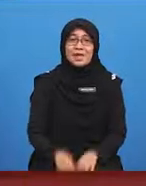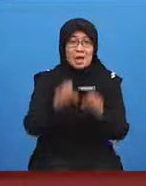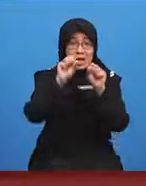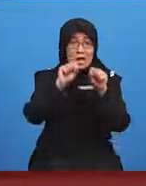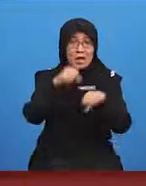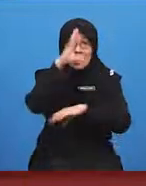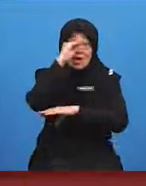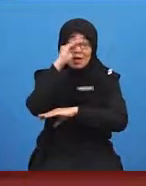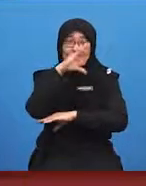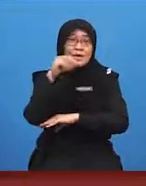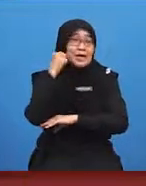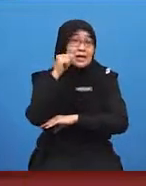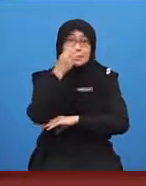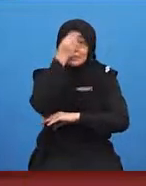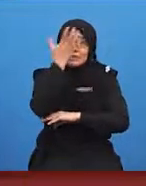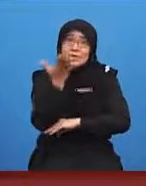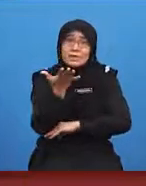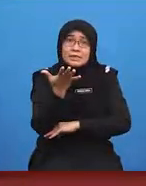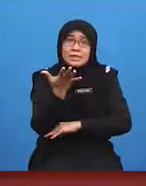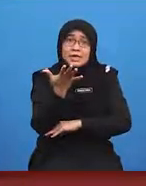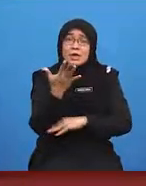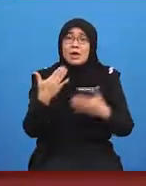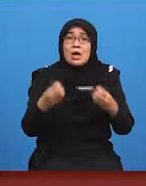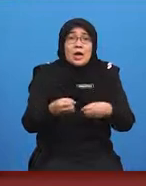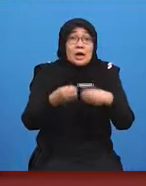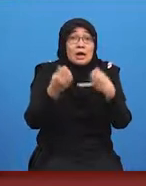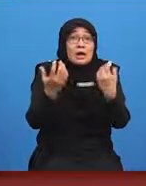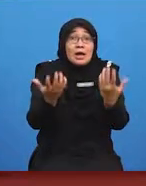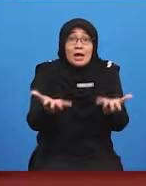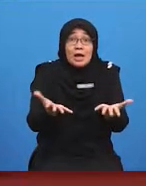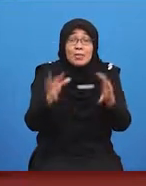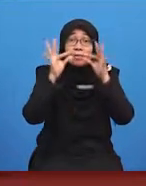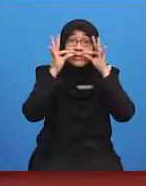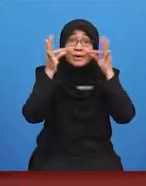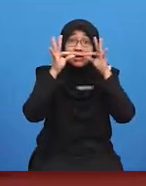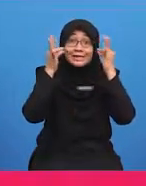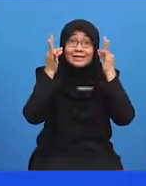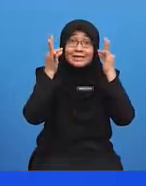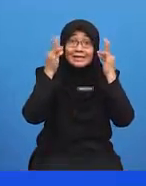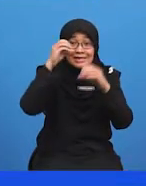tell me and Miss Hazrin how many cats there are in these places?